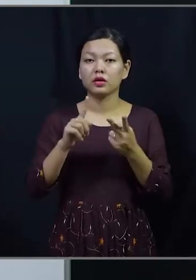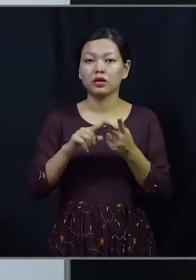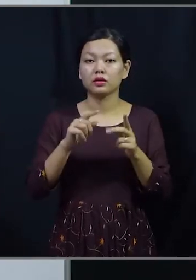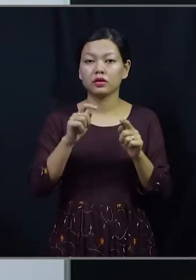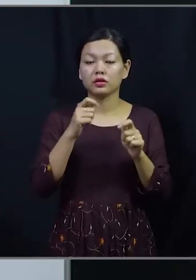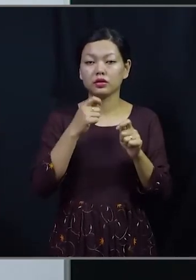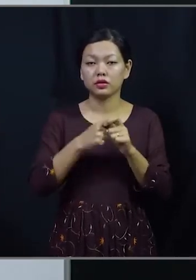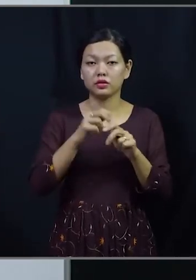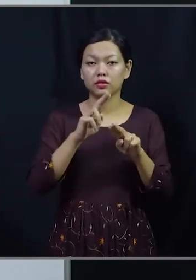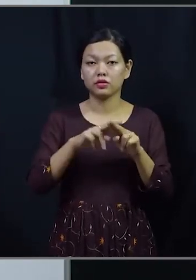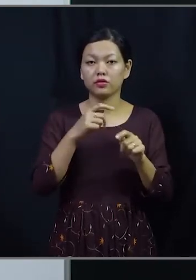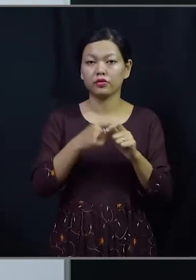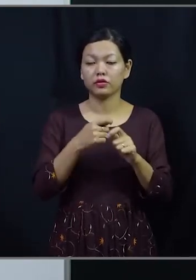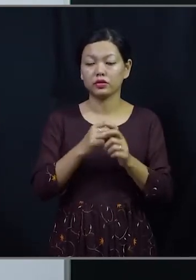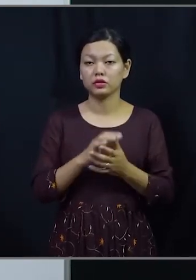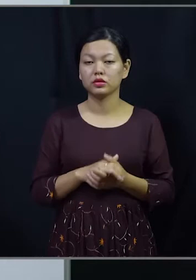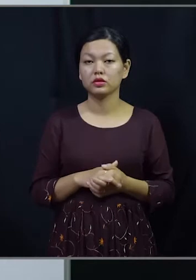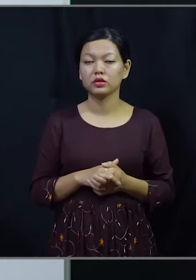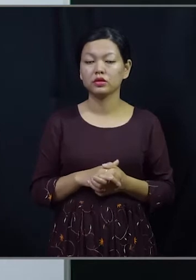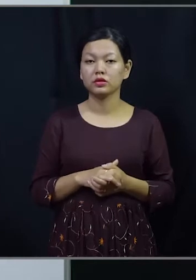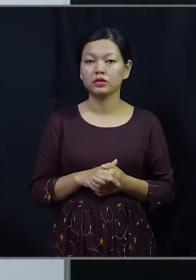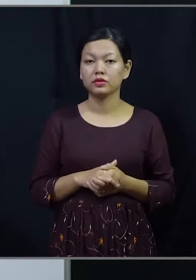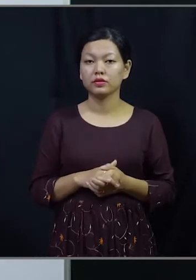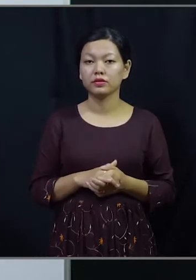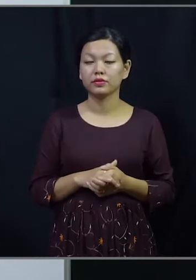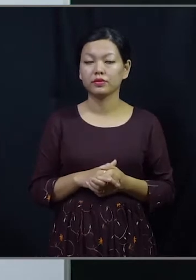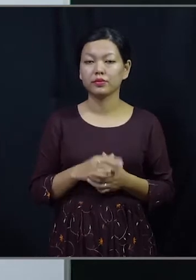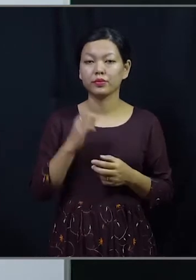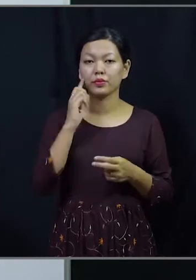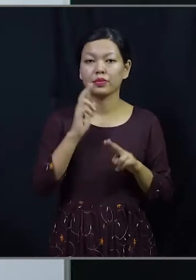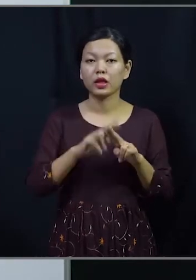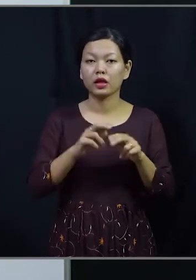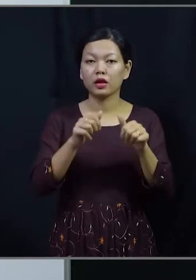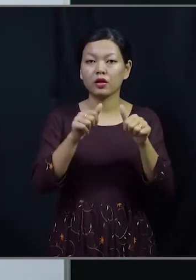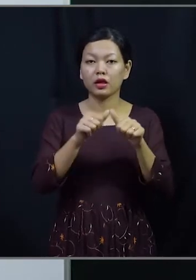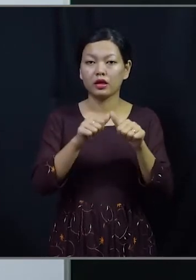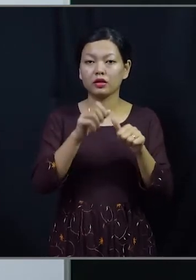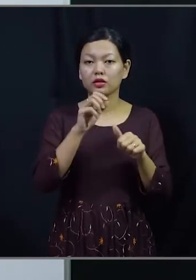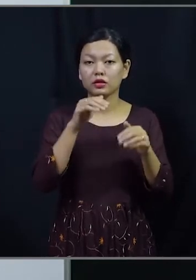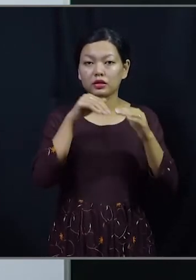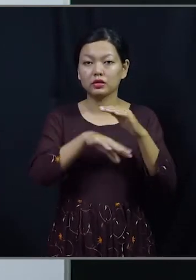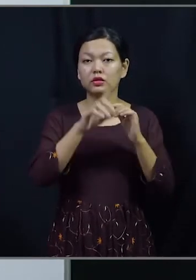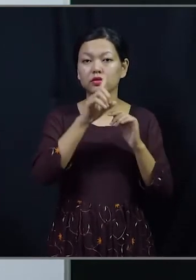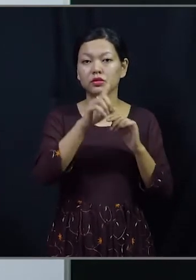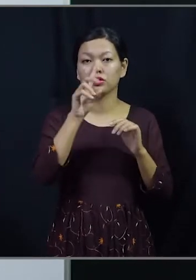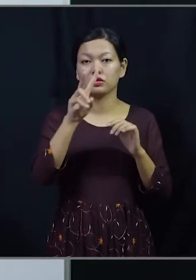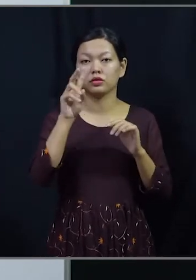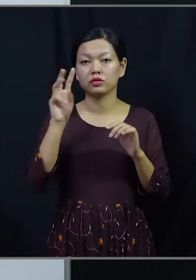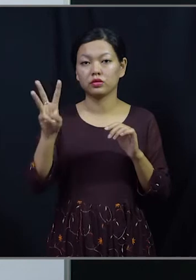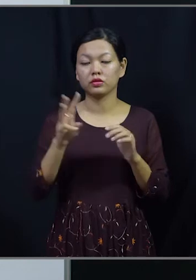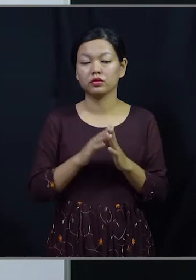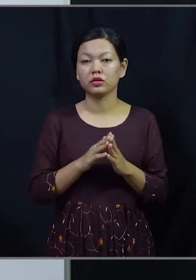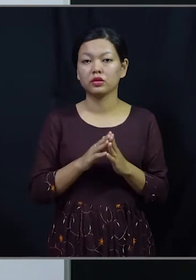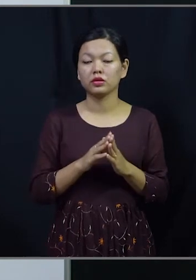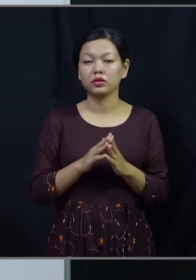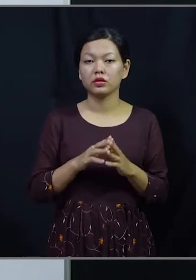function identifies every element with itself. Okay, so if you give A has 1, 2, 3, 1, 2, 3, then